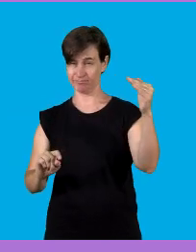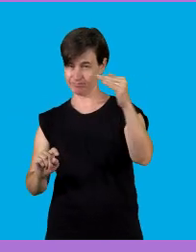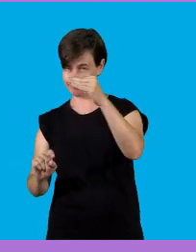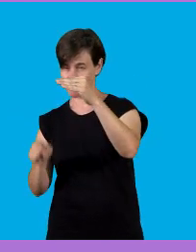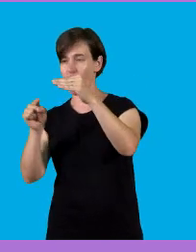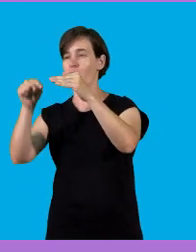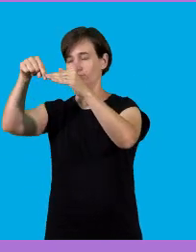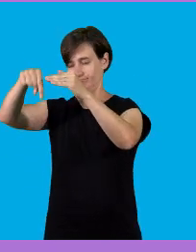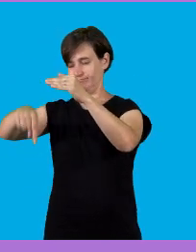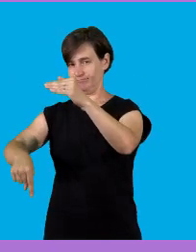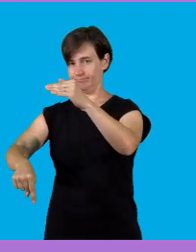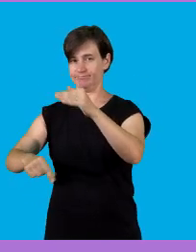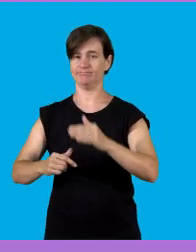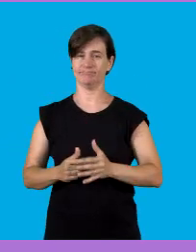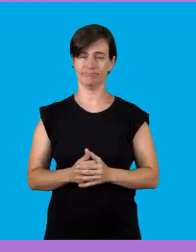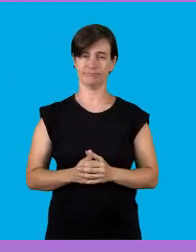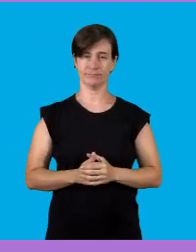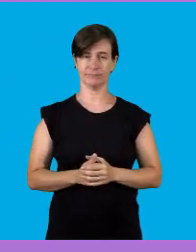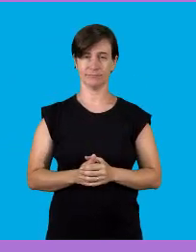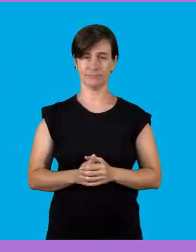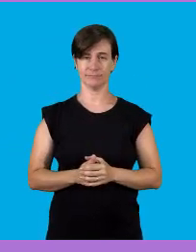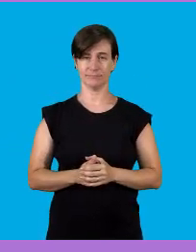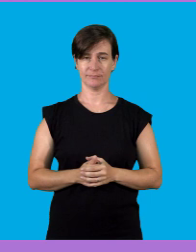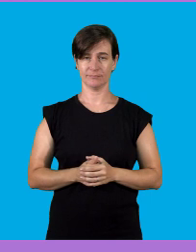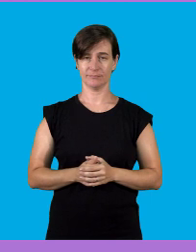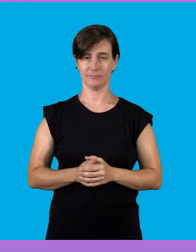horizontally. Now I'm going to move down.